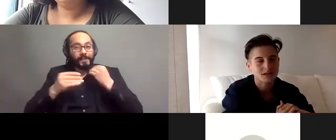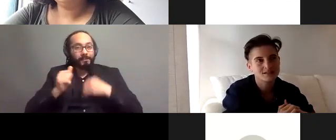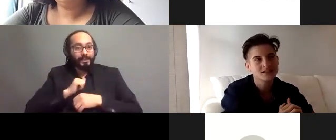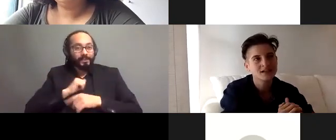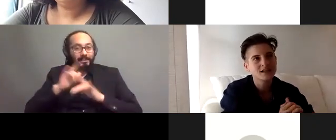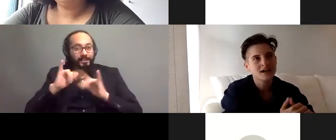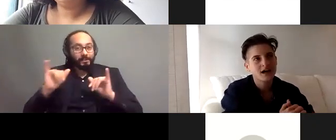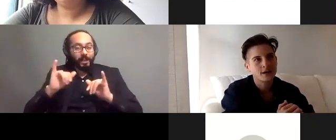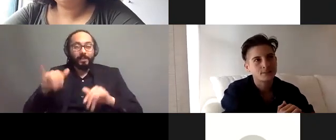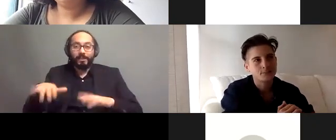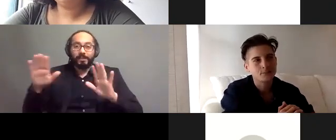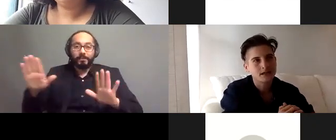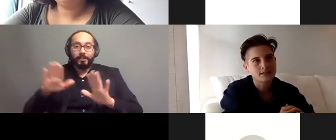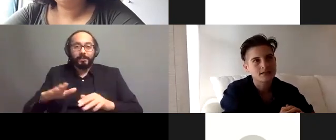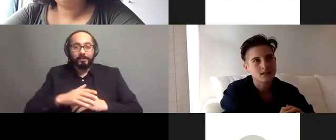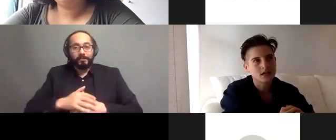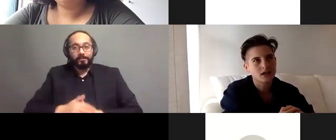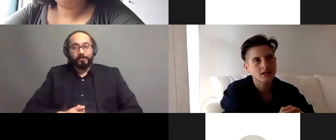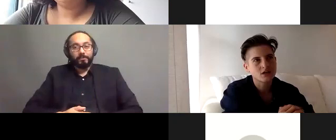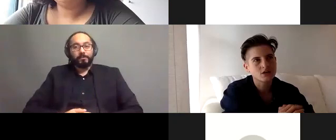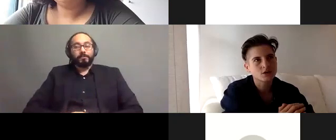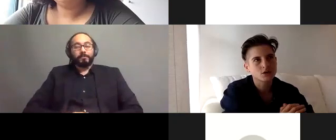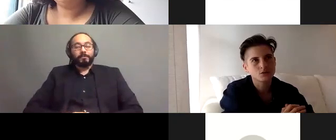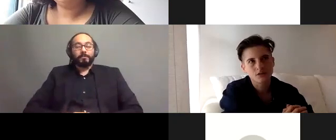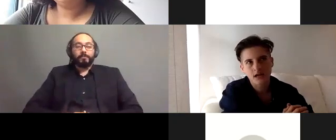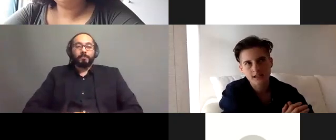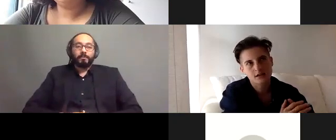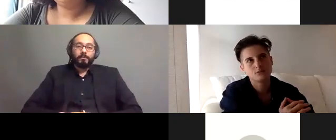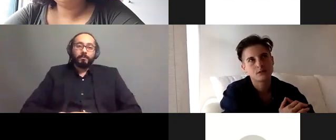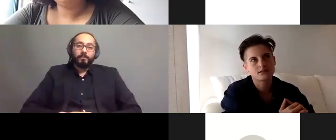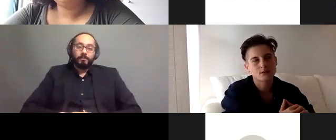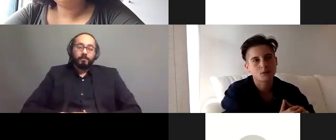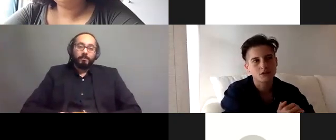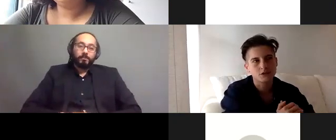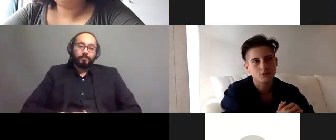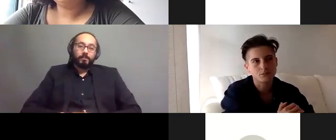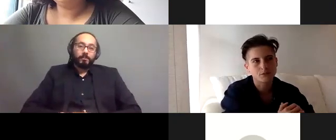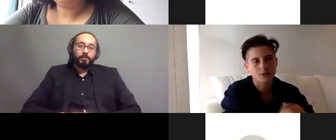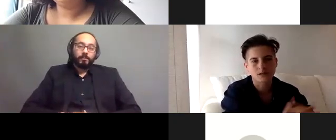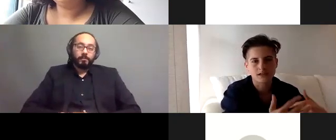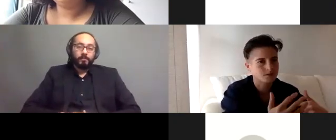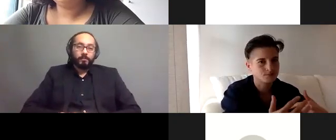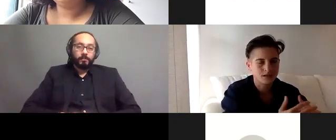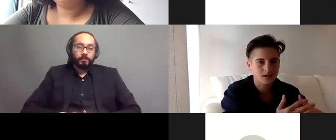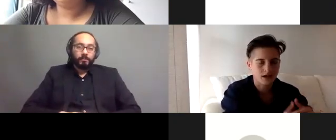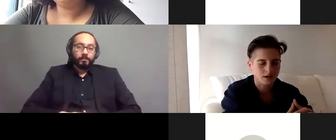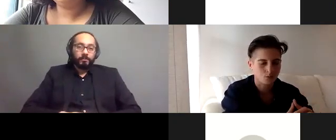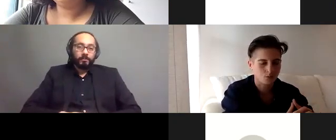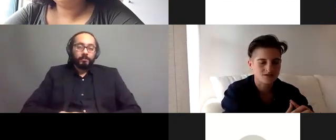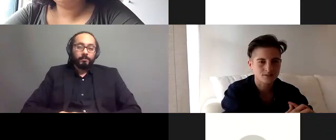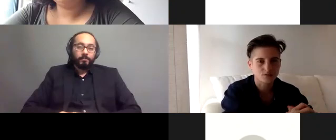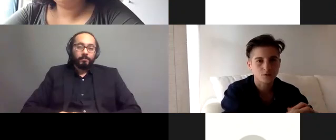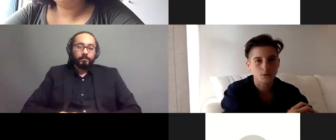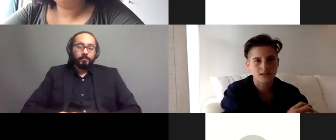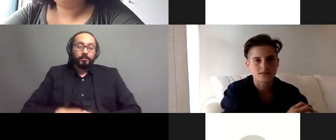is amazing. But it's also, again, being someone who primarily